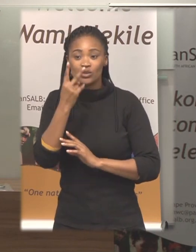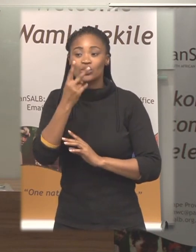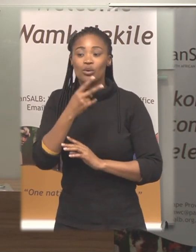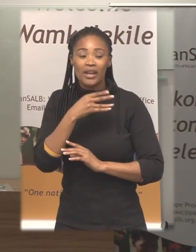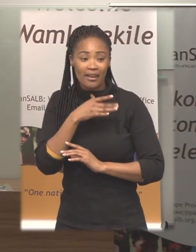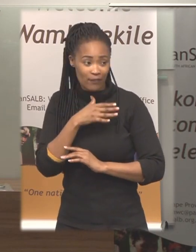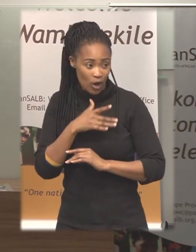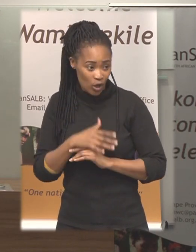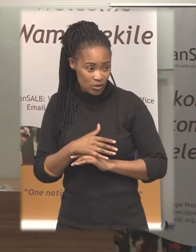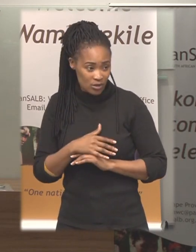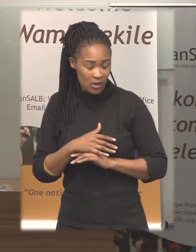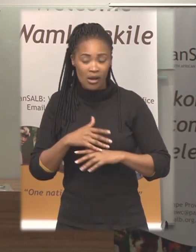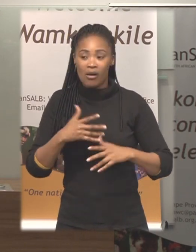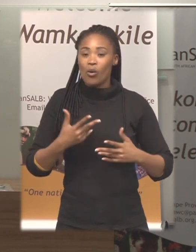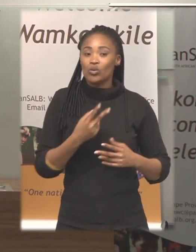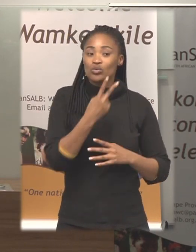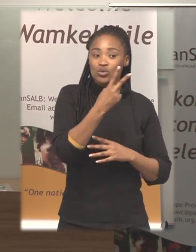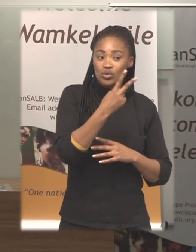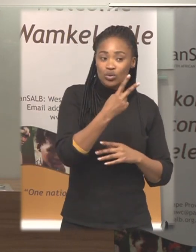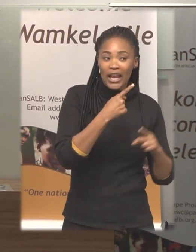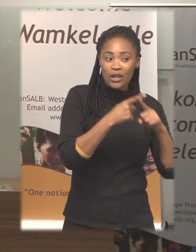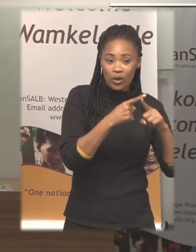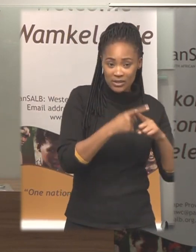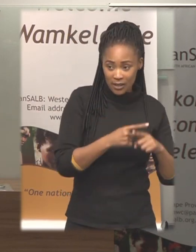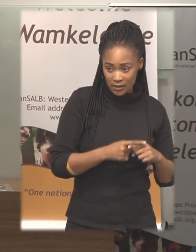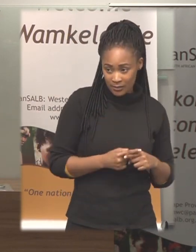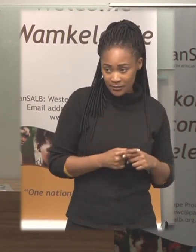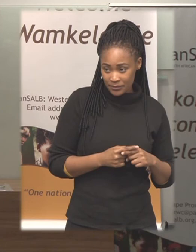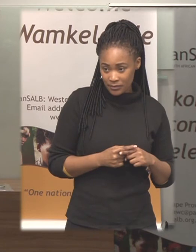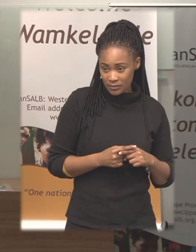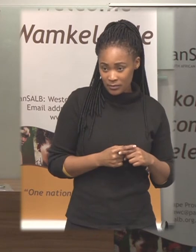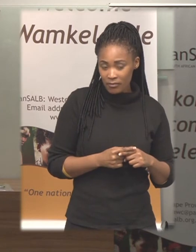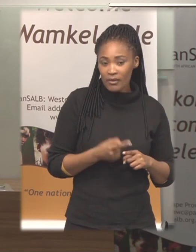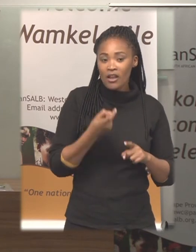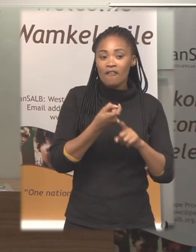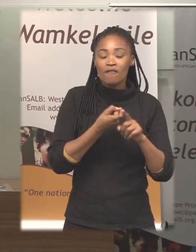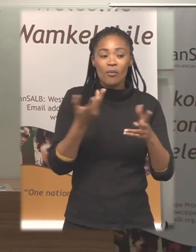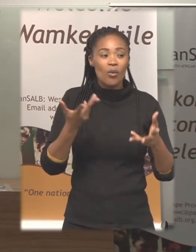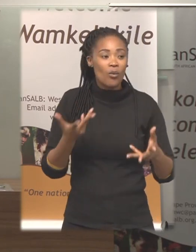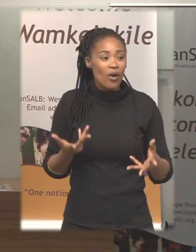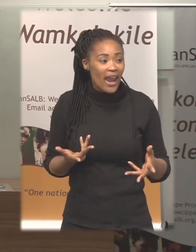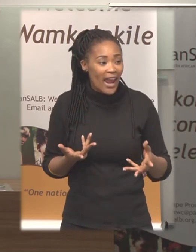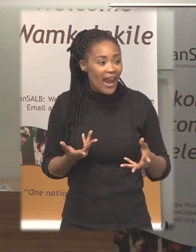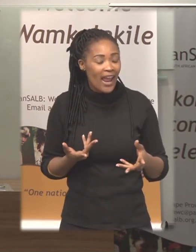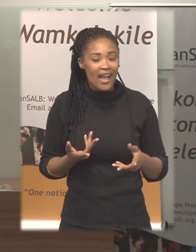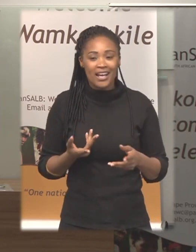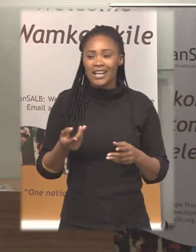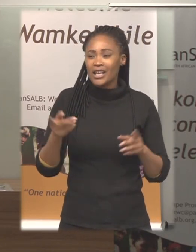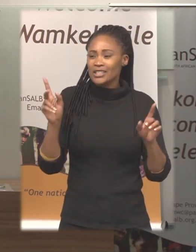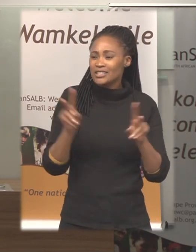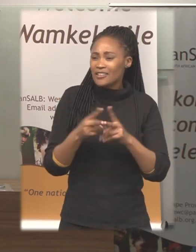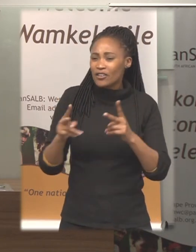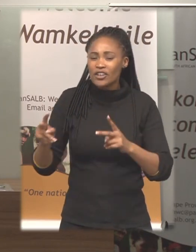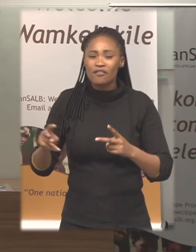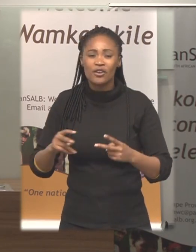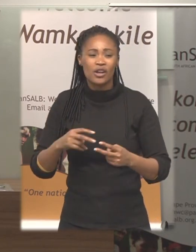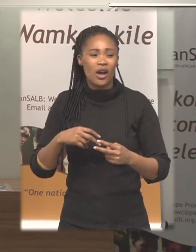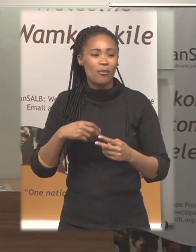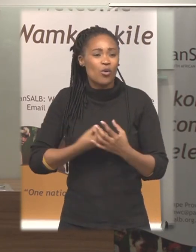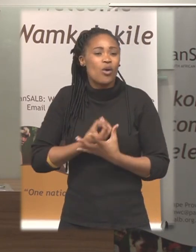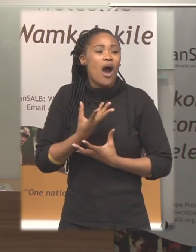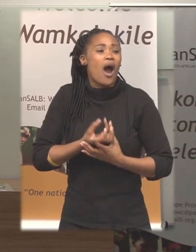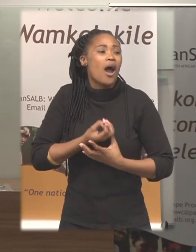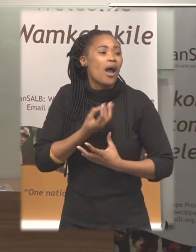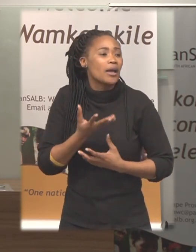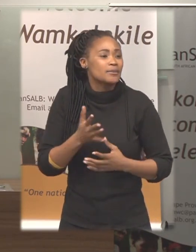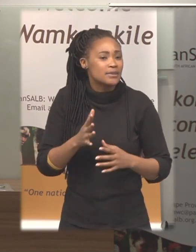2 are in isiXhosa, drawing from traditional rhymes and games that the students knew from